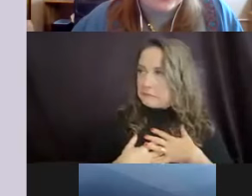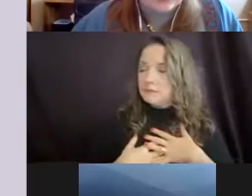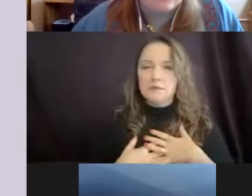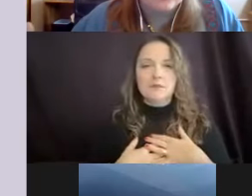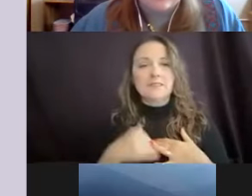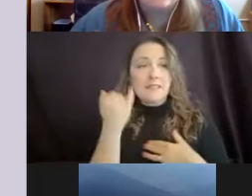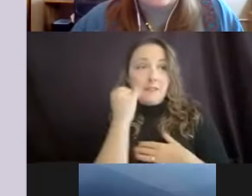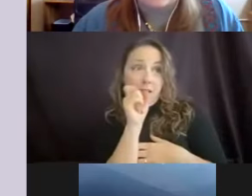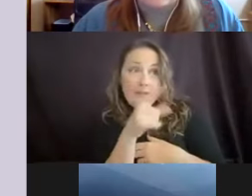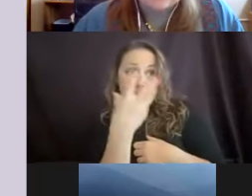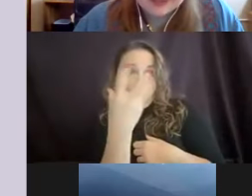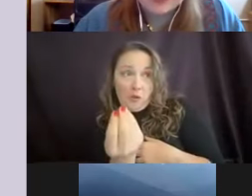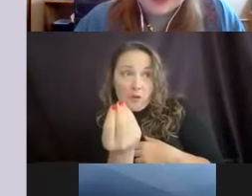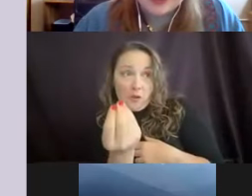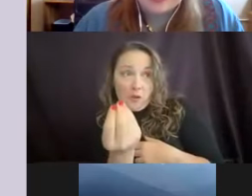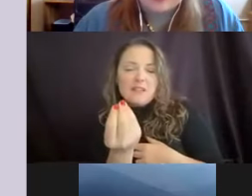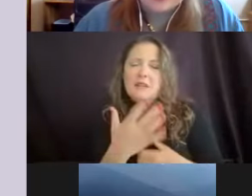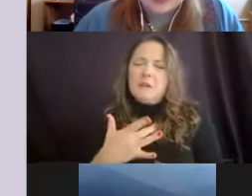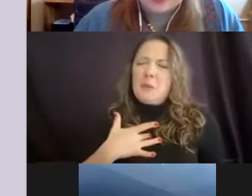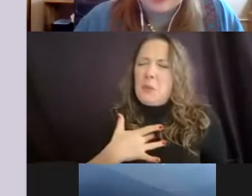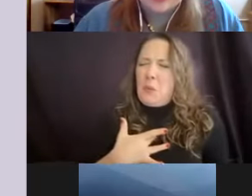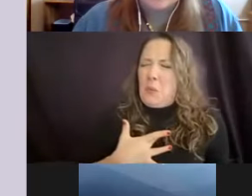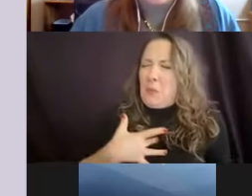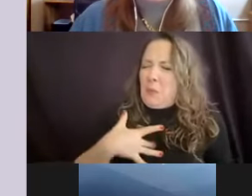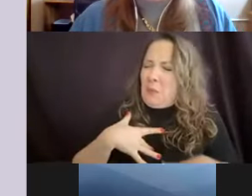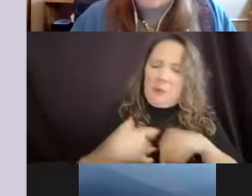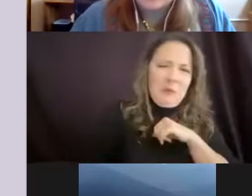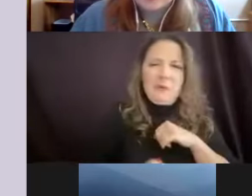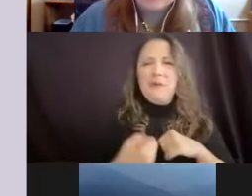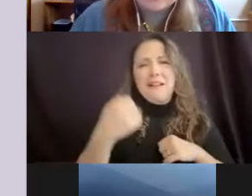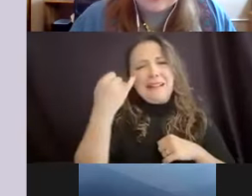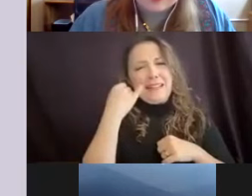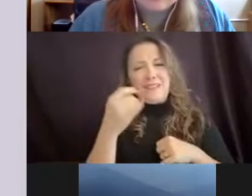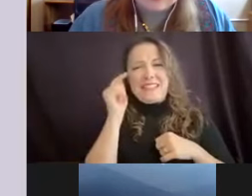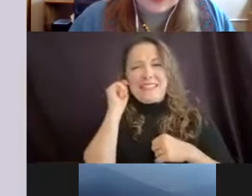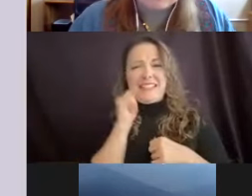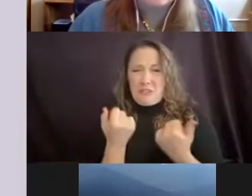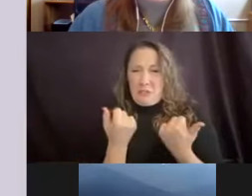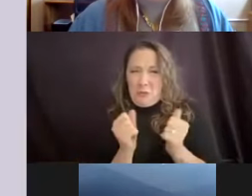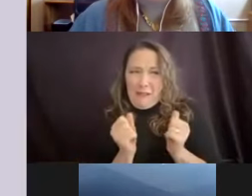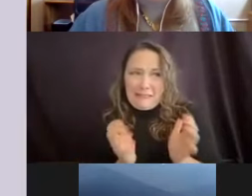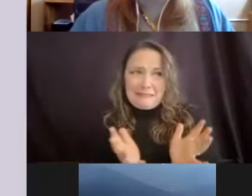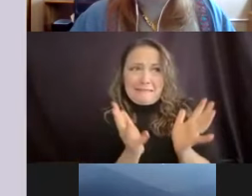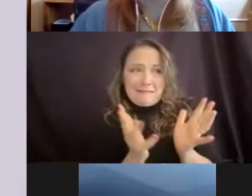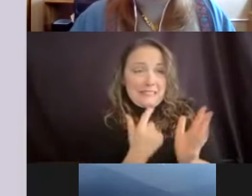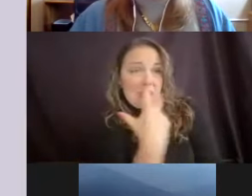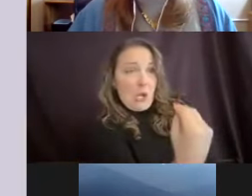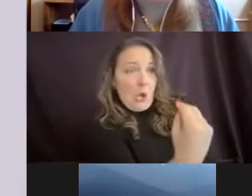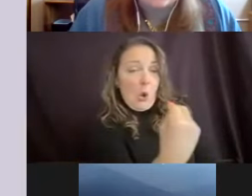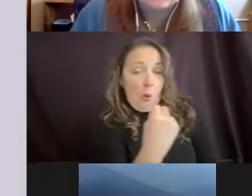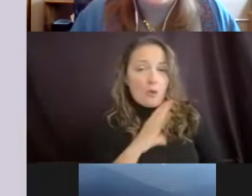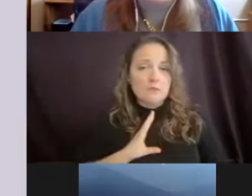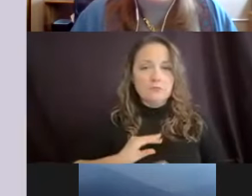ask somebody out, that can be devastating to a teenager. That's really hard on their self-esteem. But